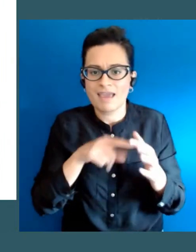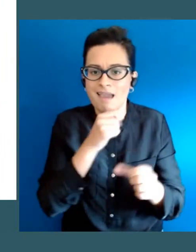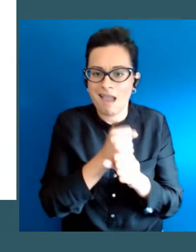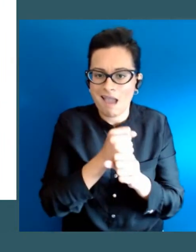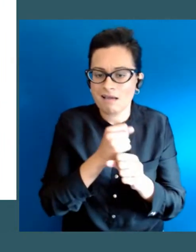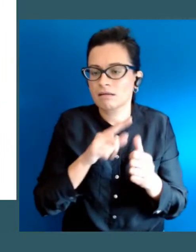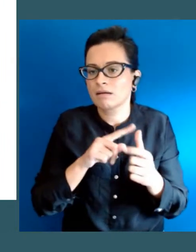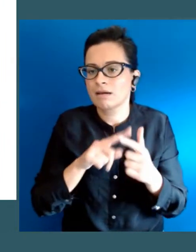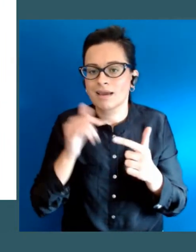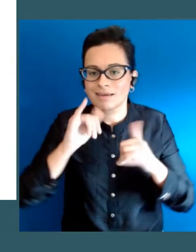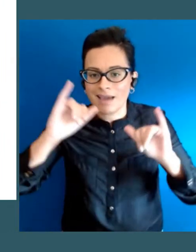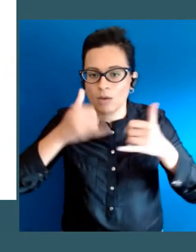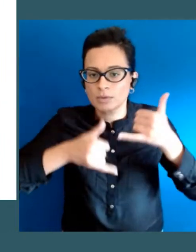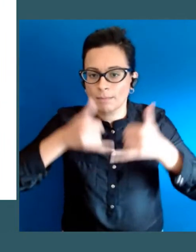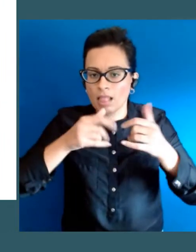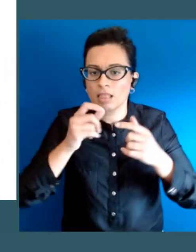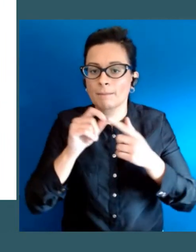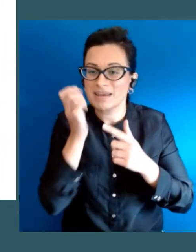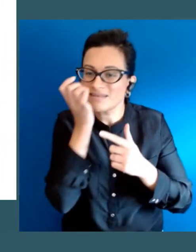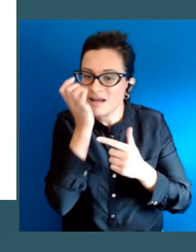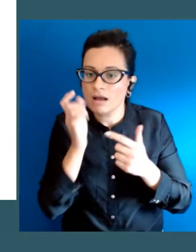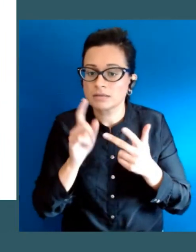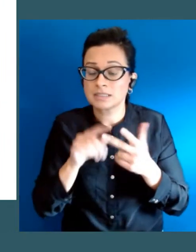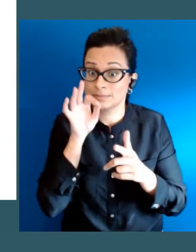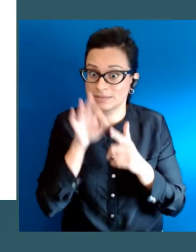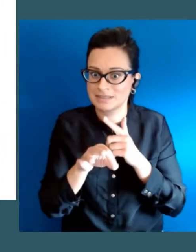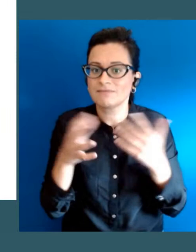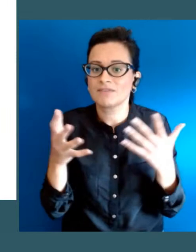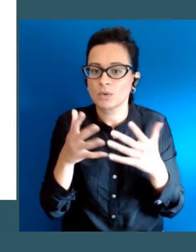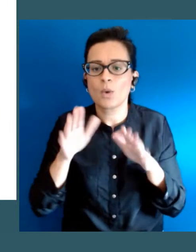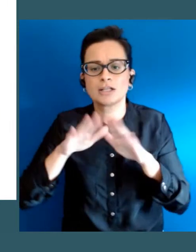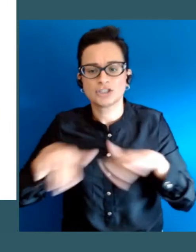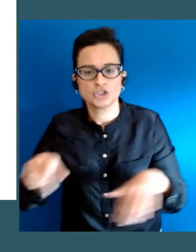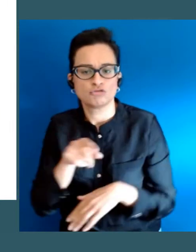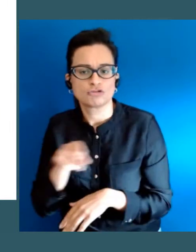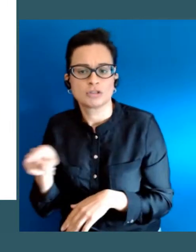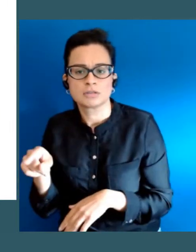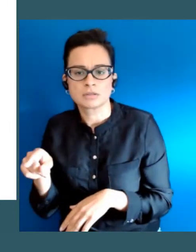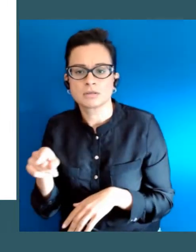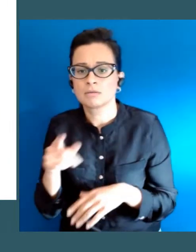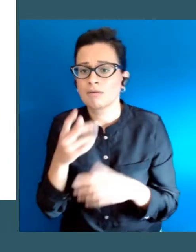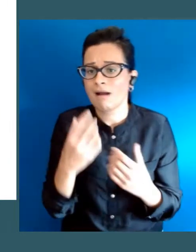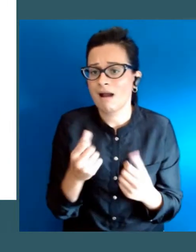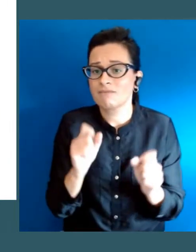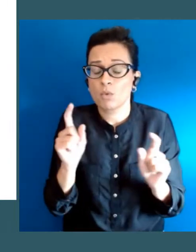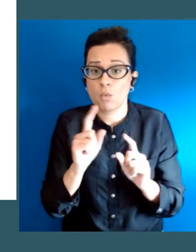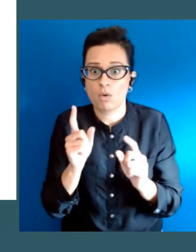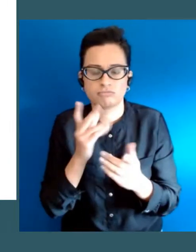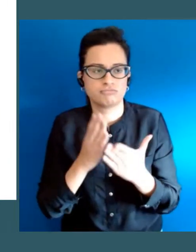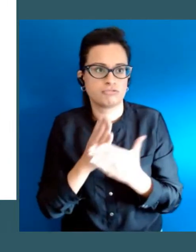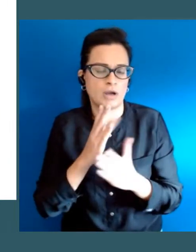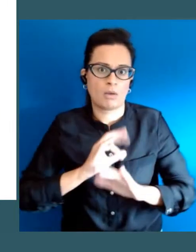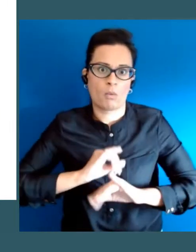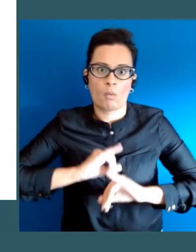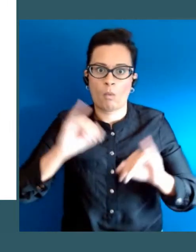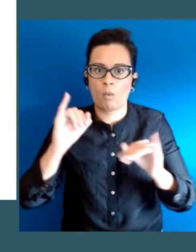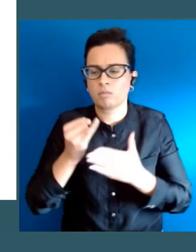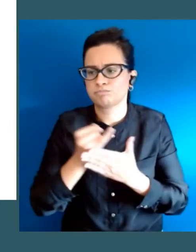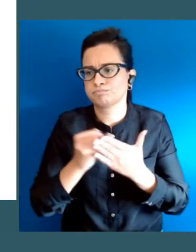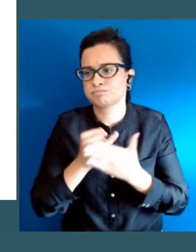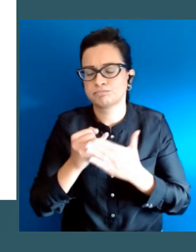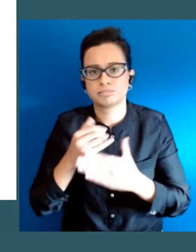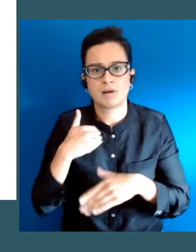peanut, especially in the paediatric population. It can have a devastating effect on